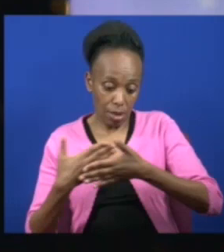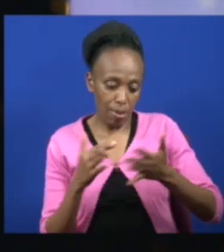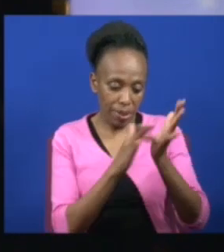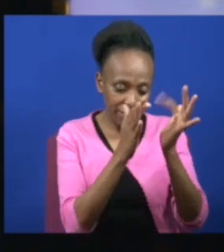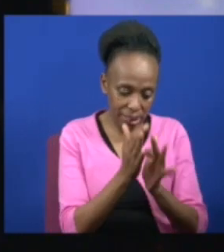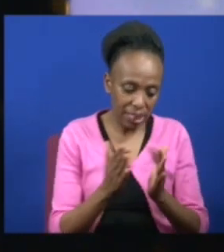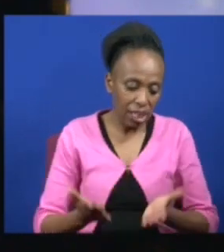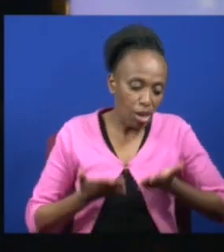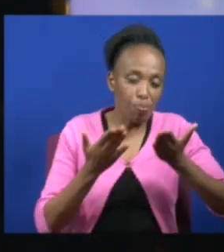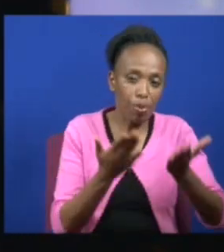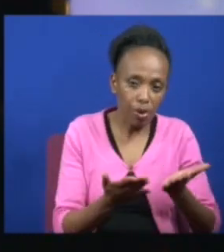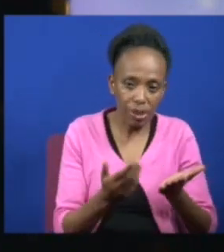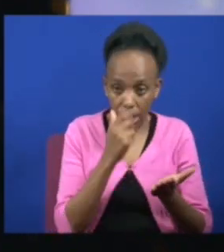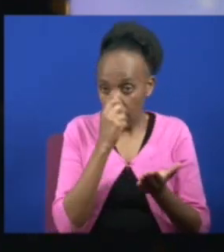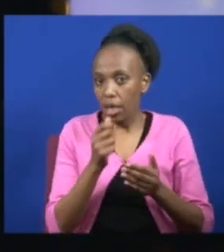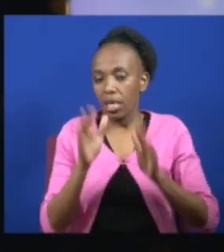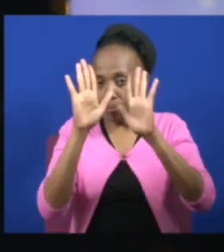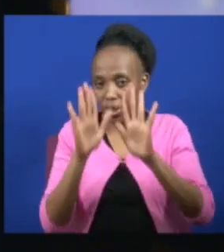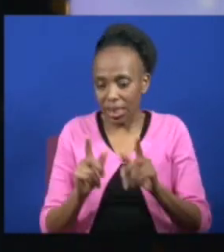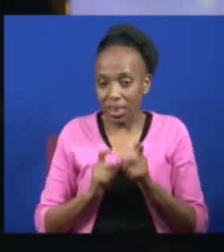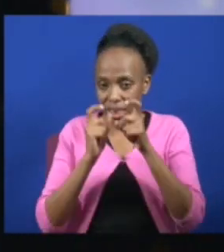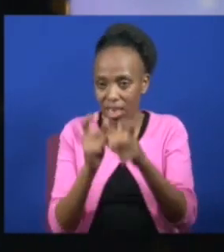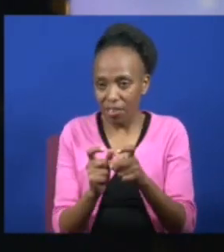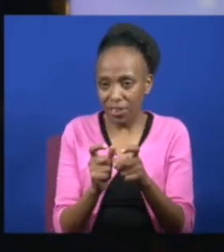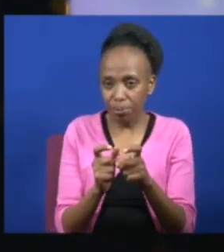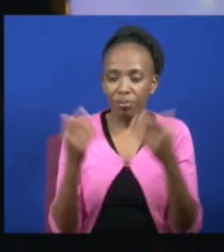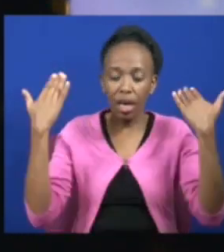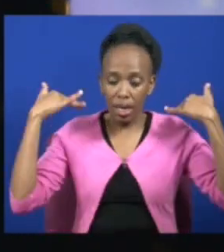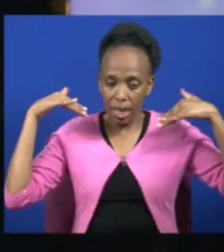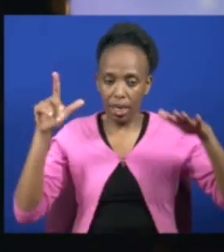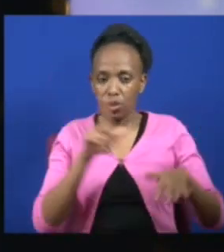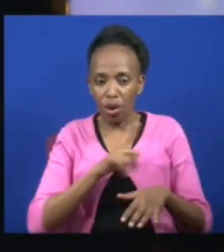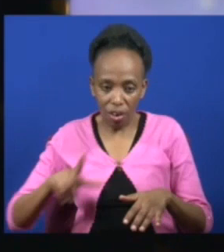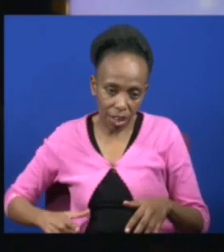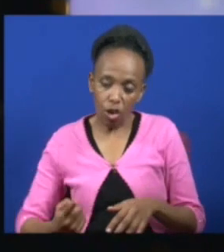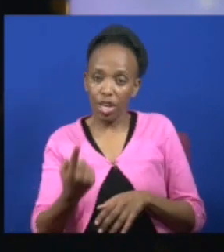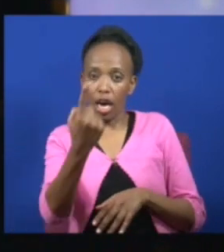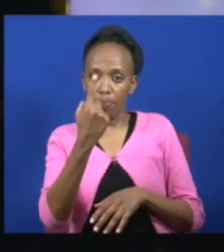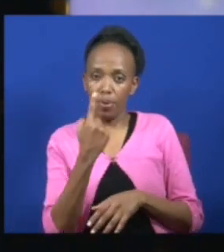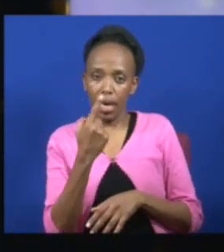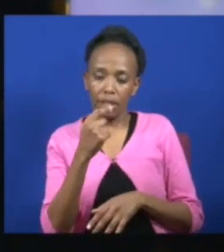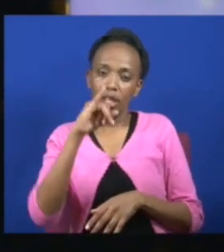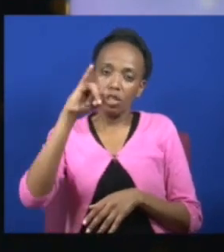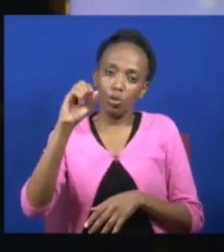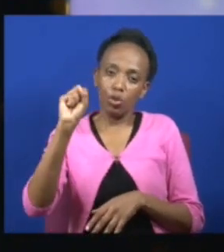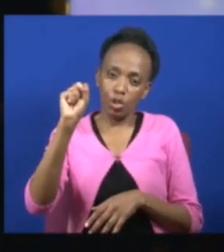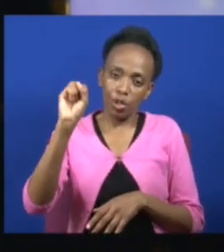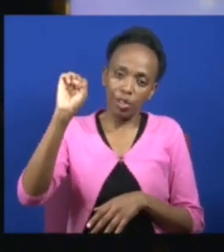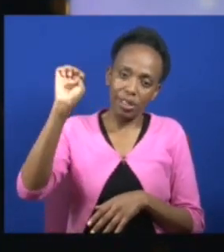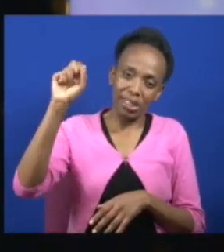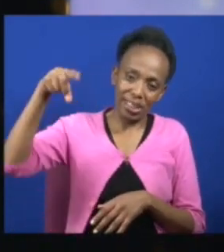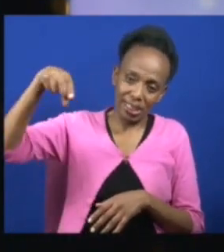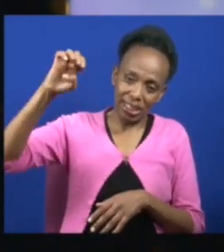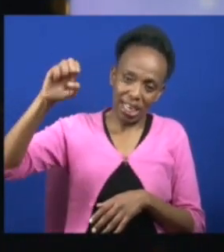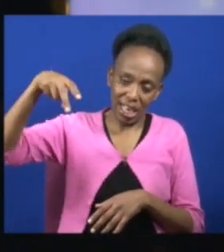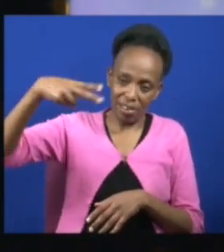and they had brought precious gifts. An angel of the Lord appeared to Joseph in a dream.